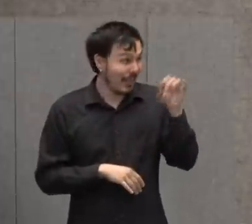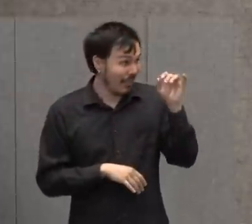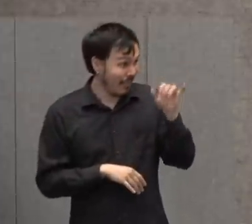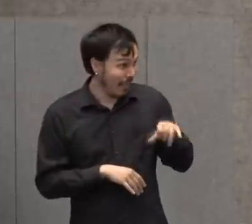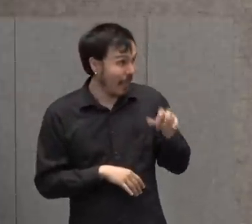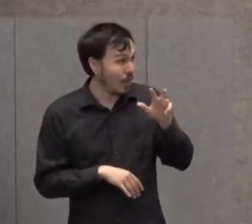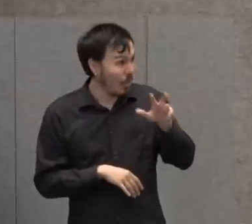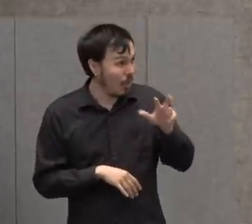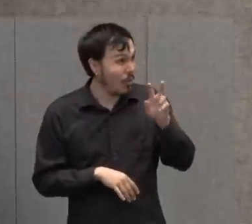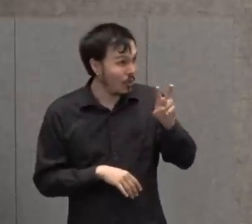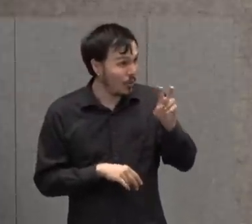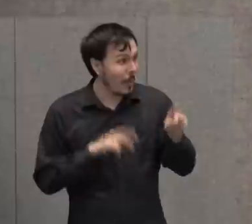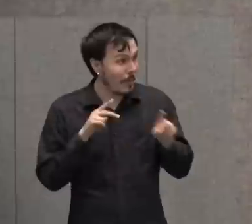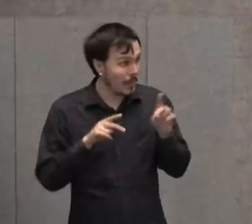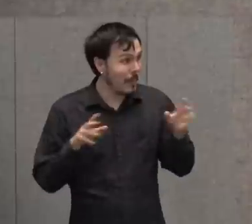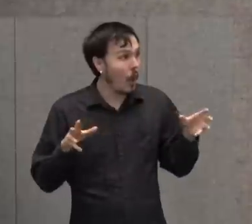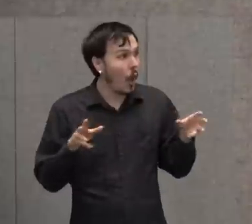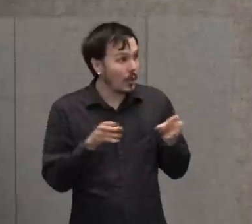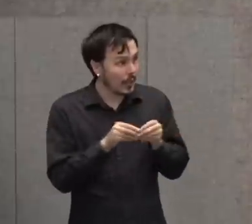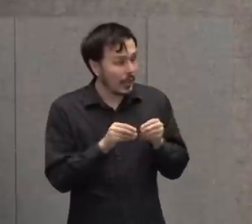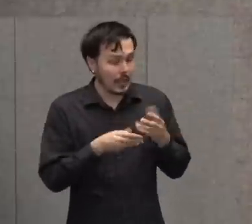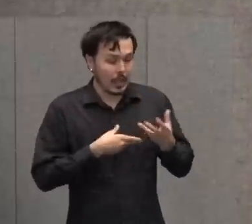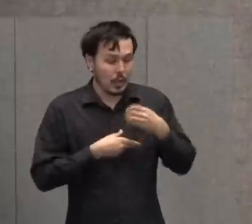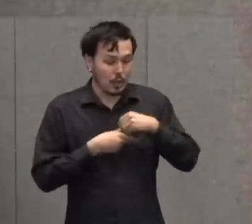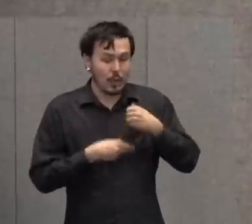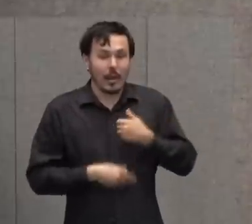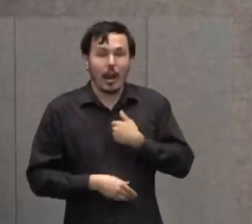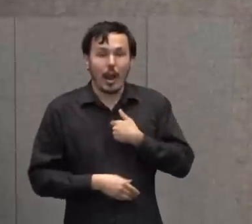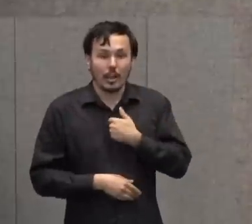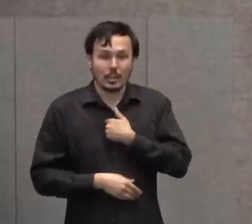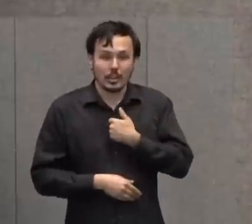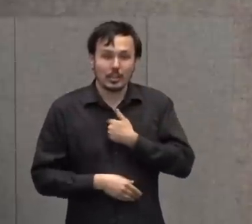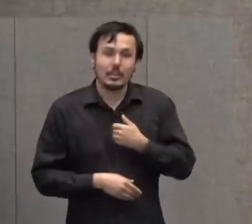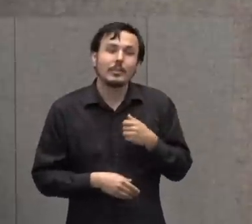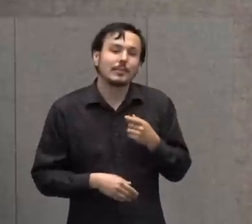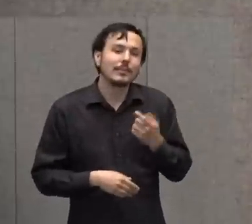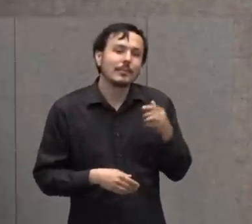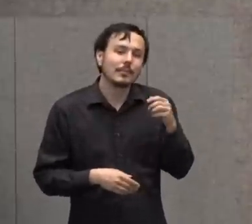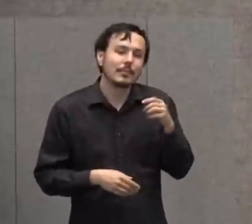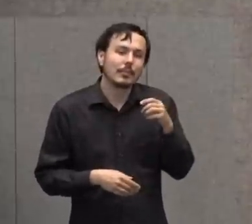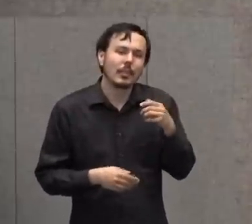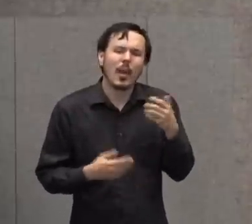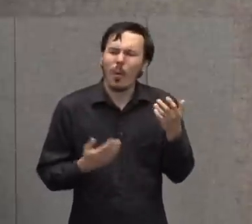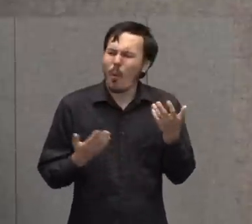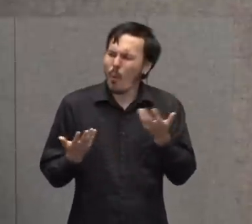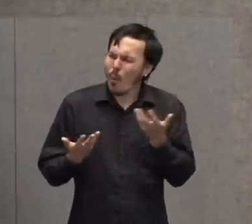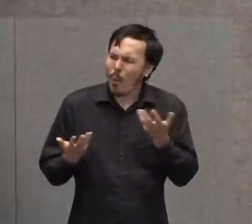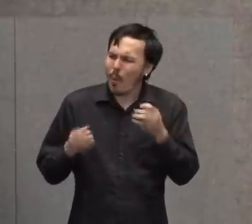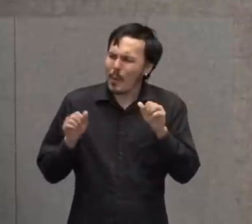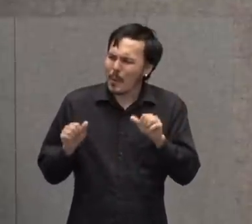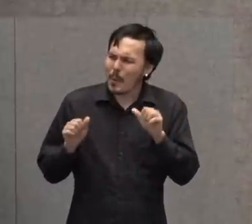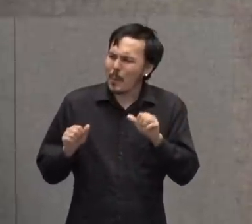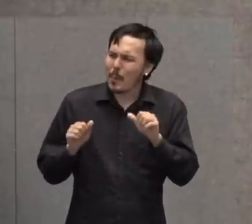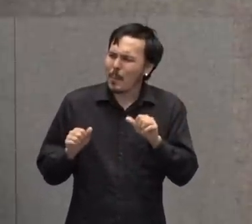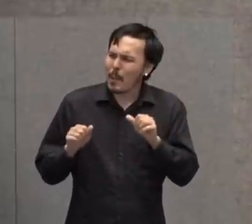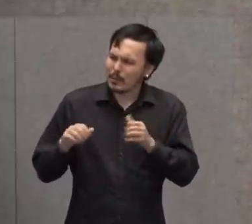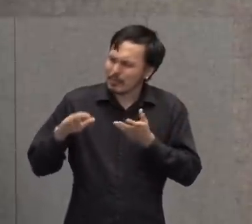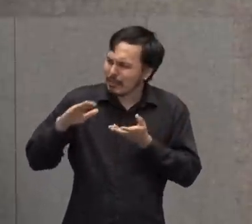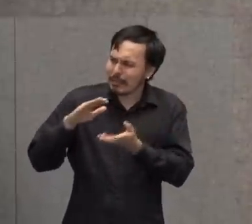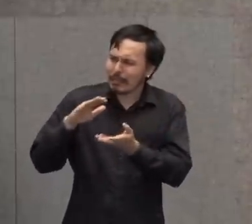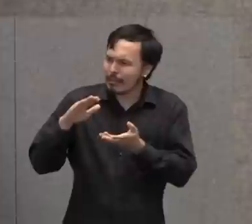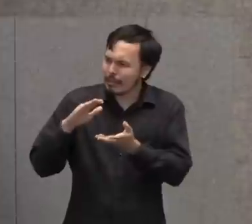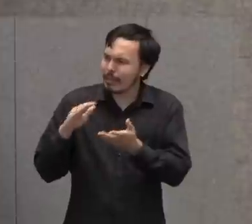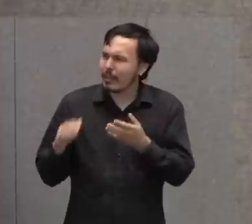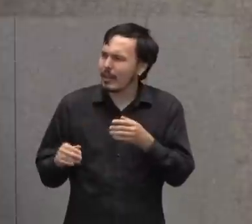people all together, including us, Mr. Comfort said. What could we possibly fit in our oven